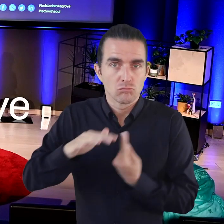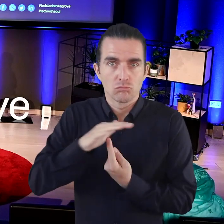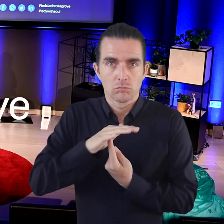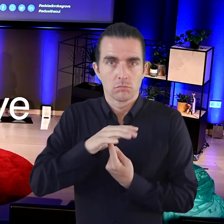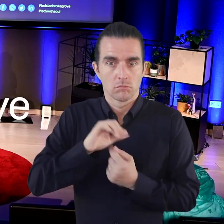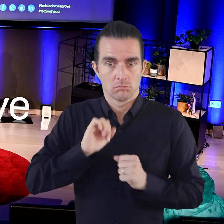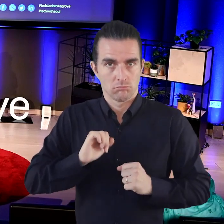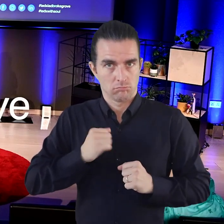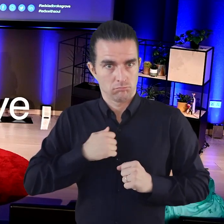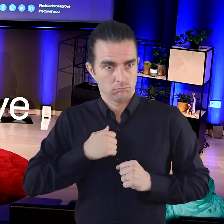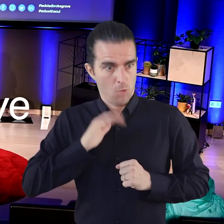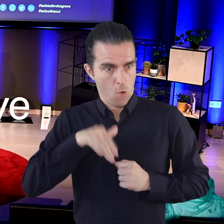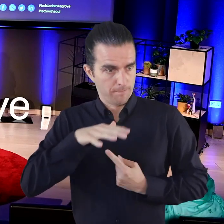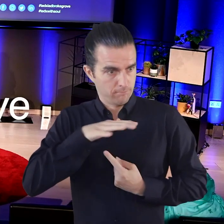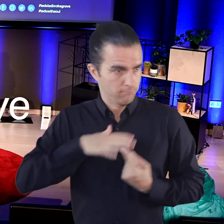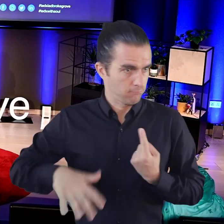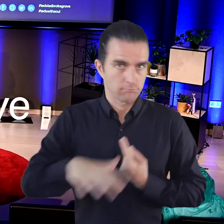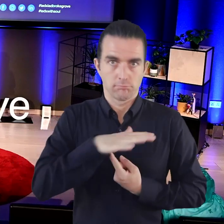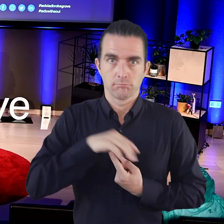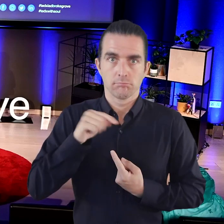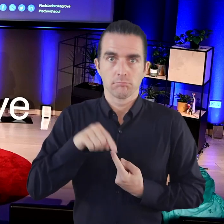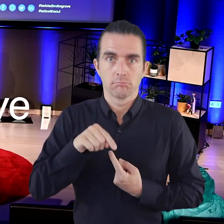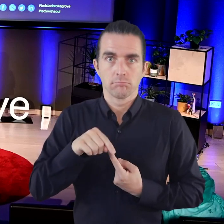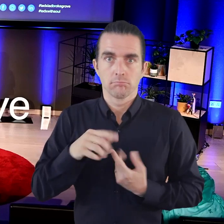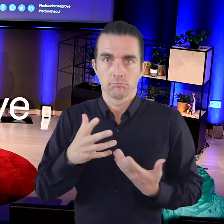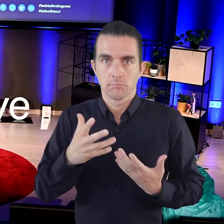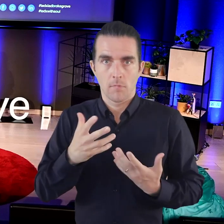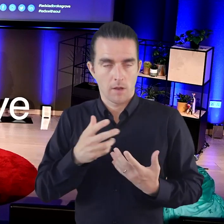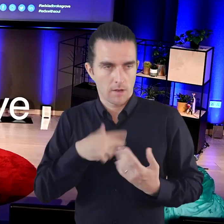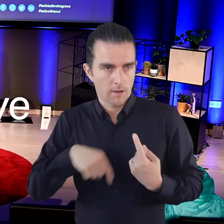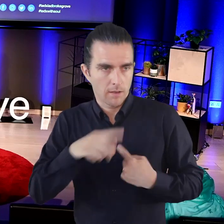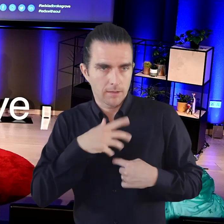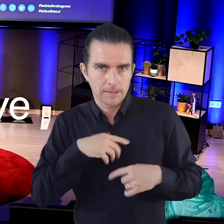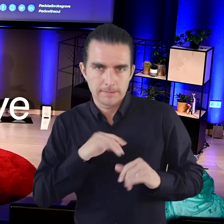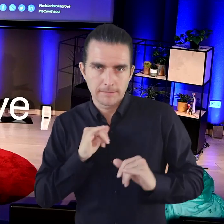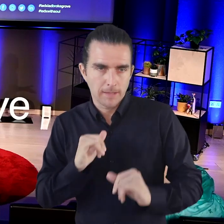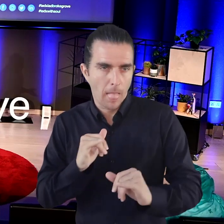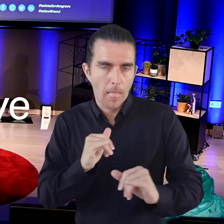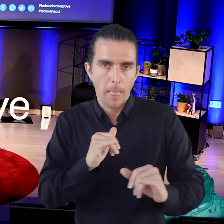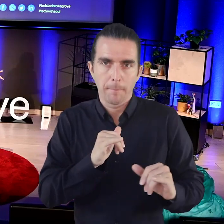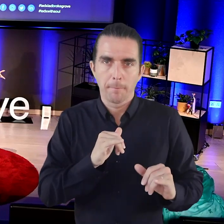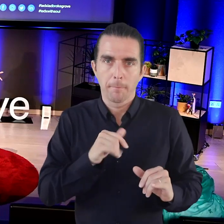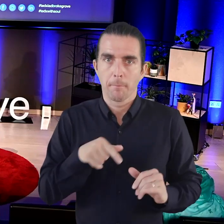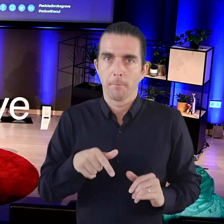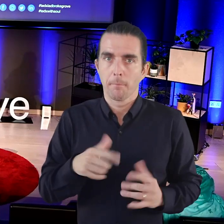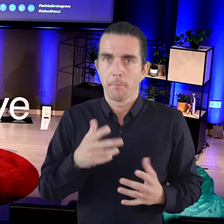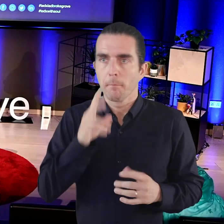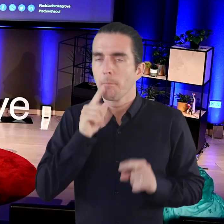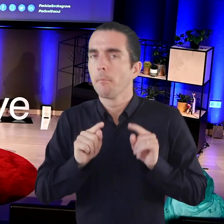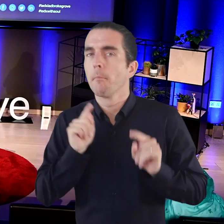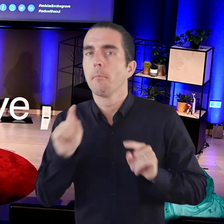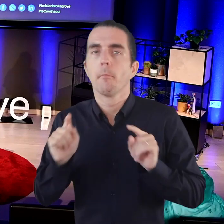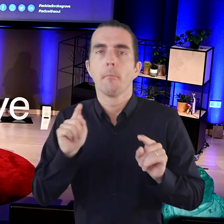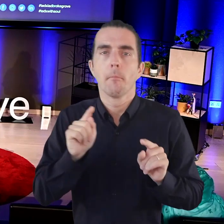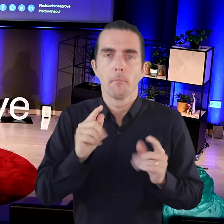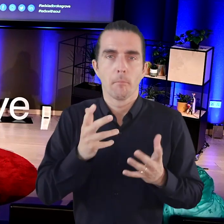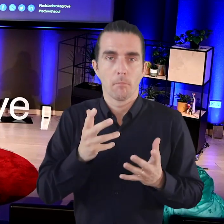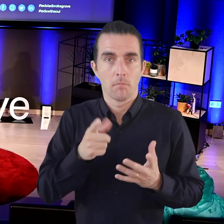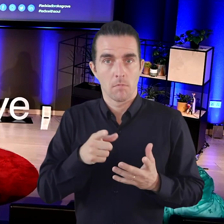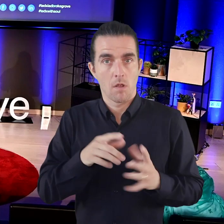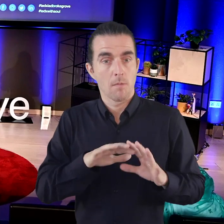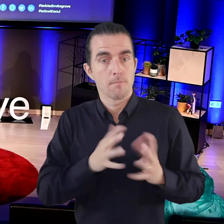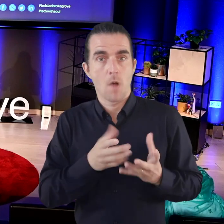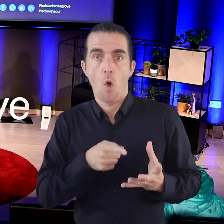neighbourhood, they have the same common thread. Football is for boys. If not crime,